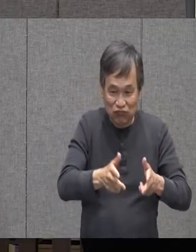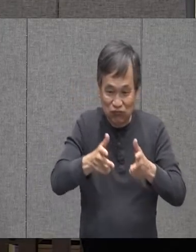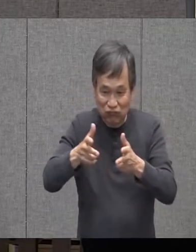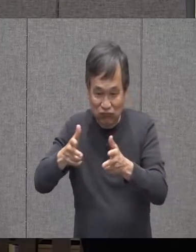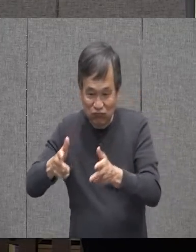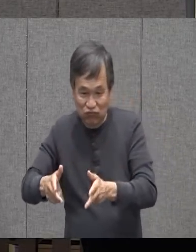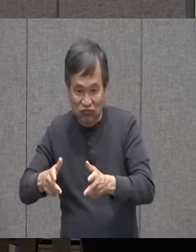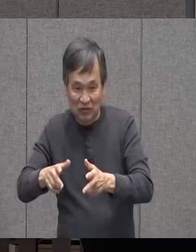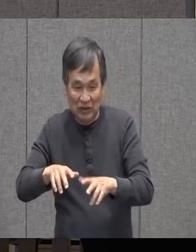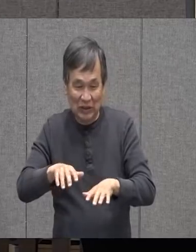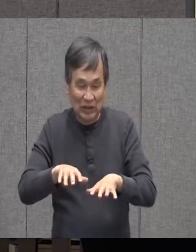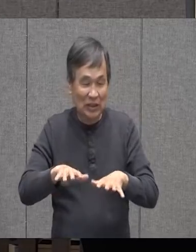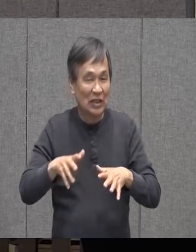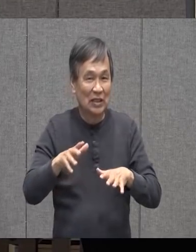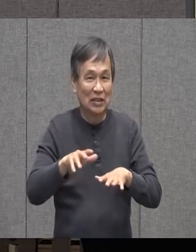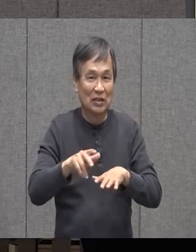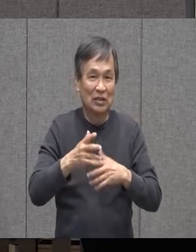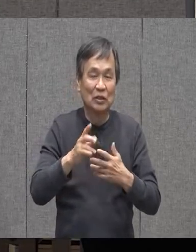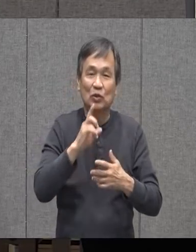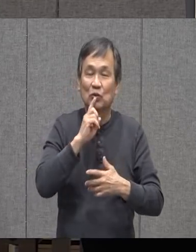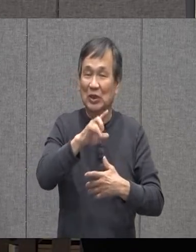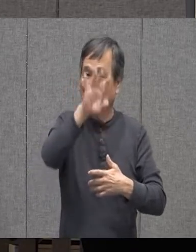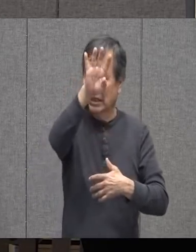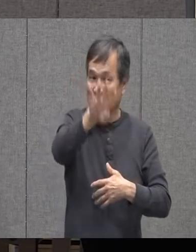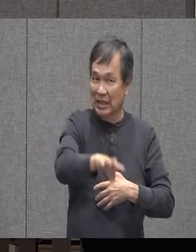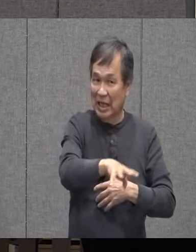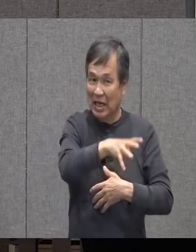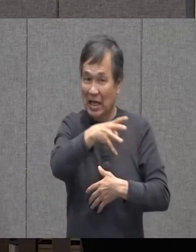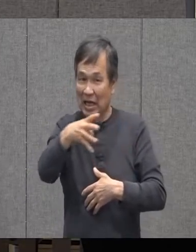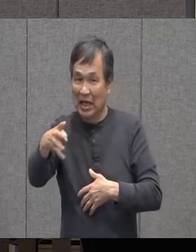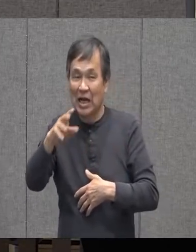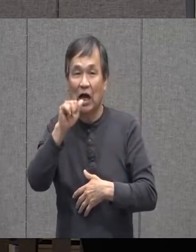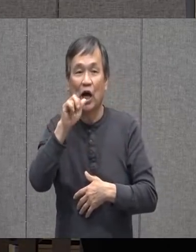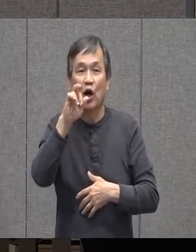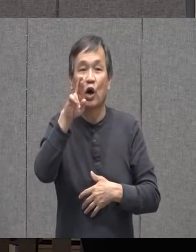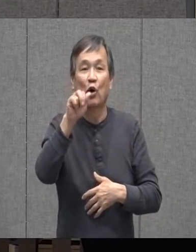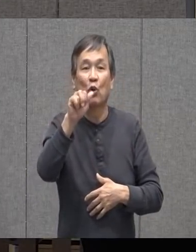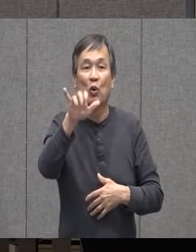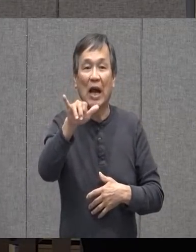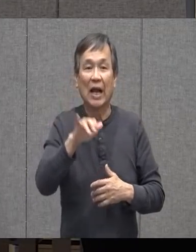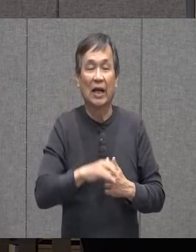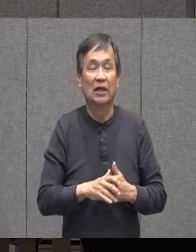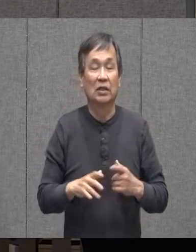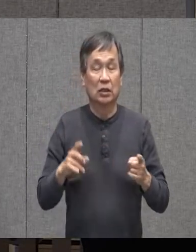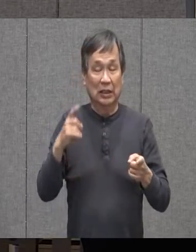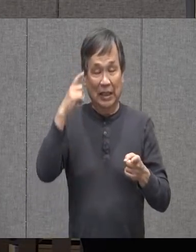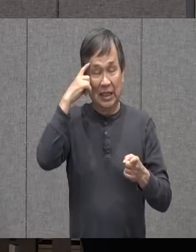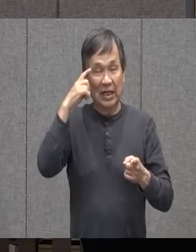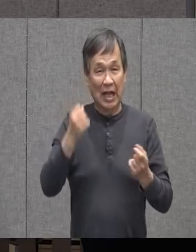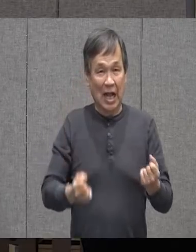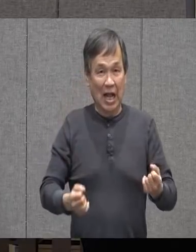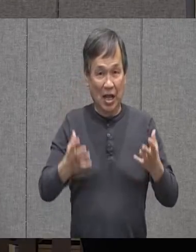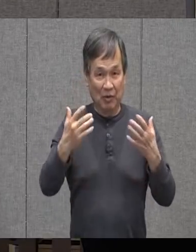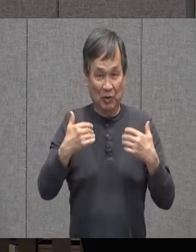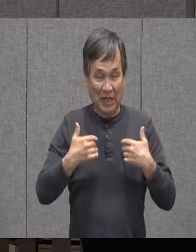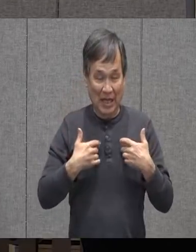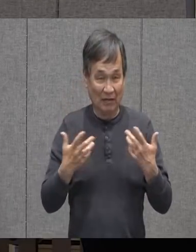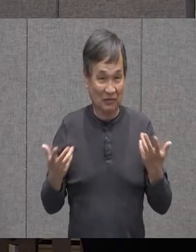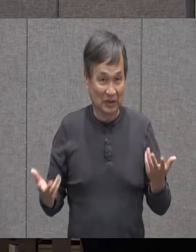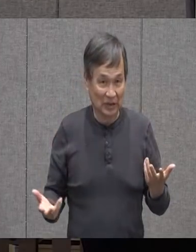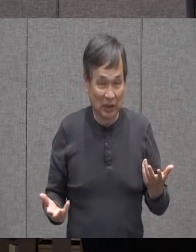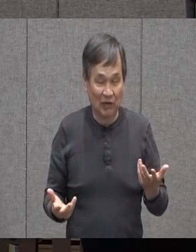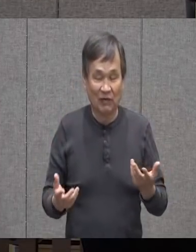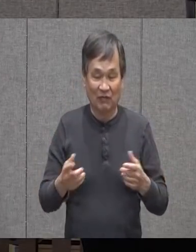he used kind of like an array structure. Arrays can help us organize and think about how many we have. So